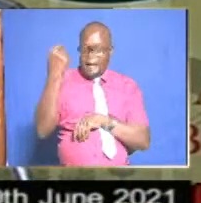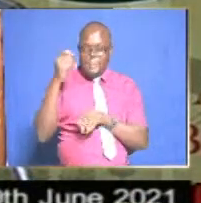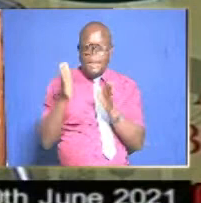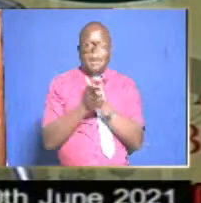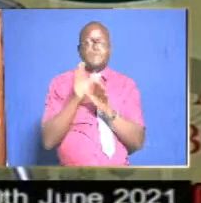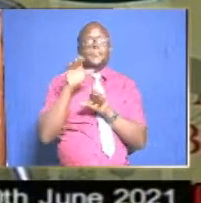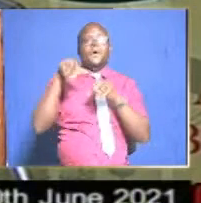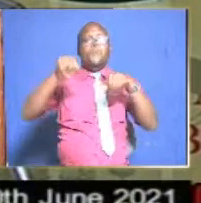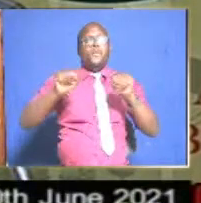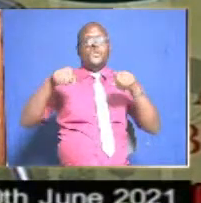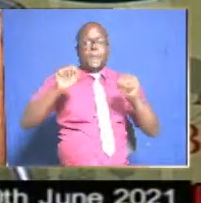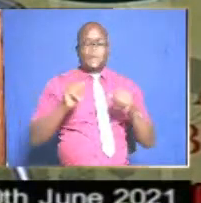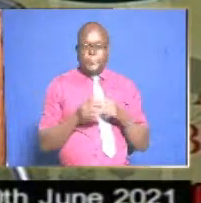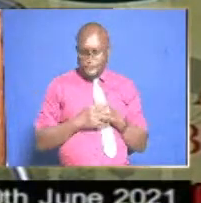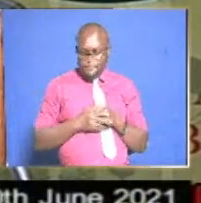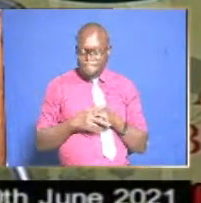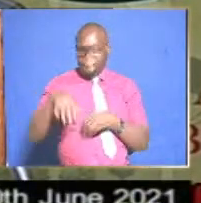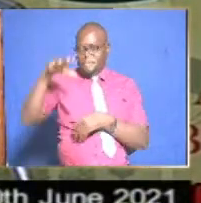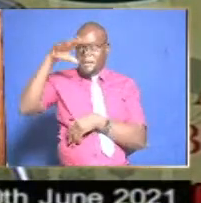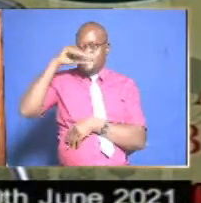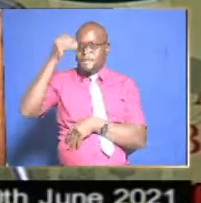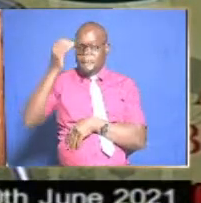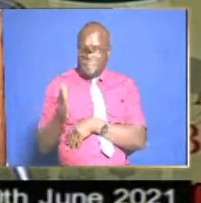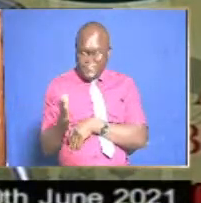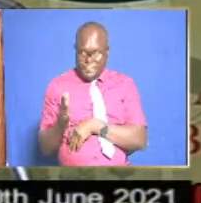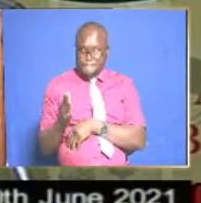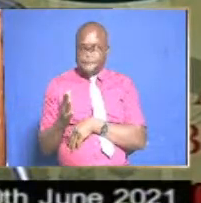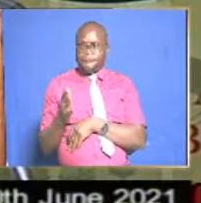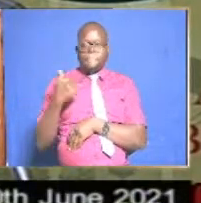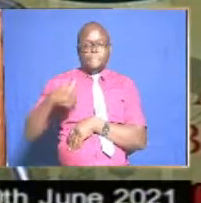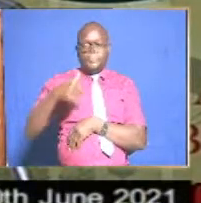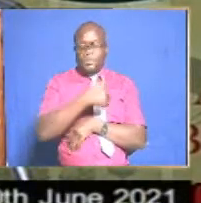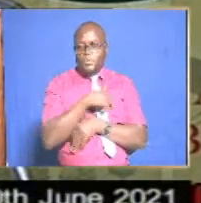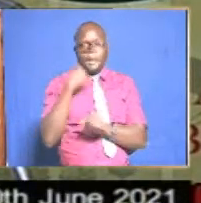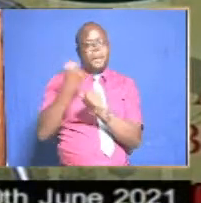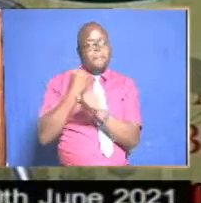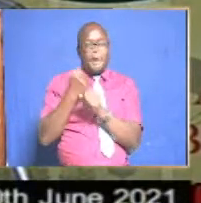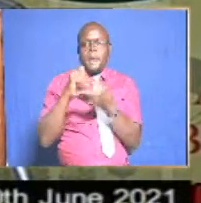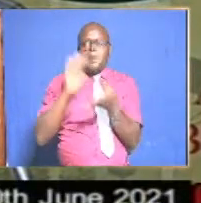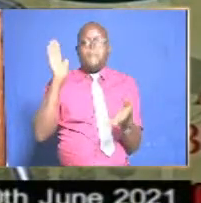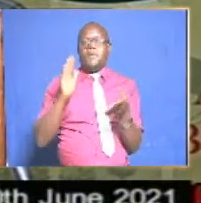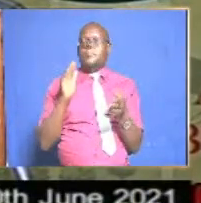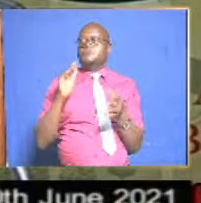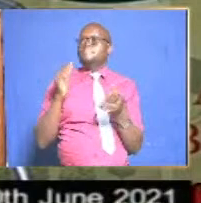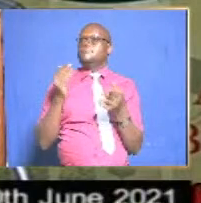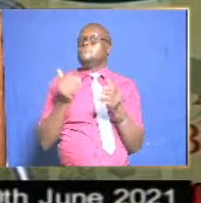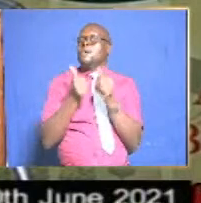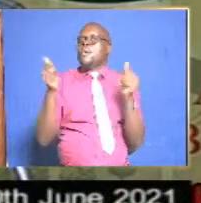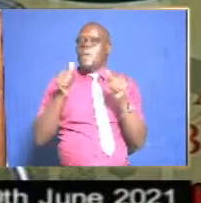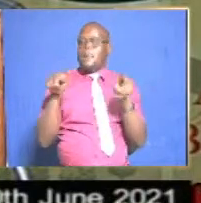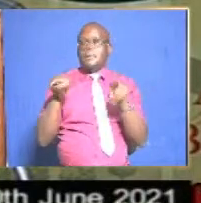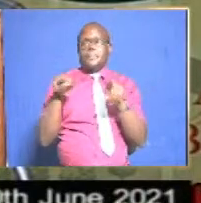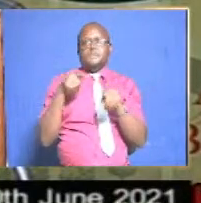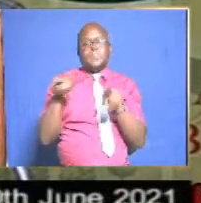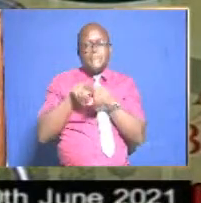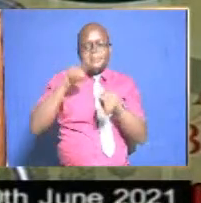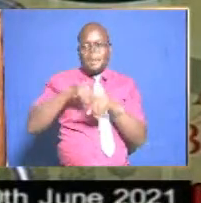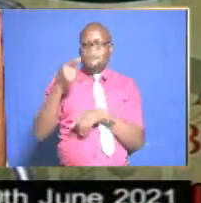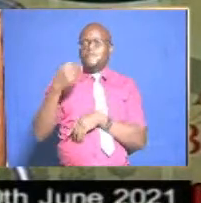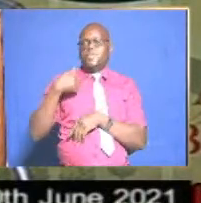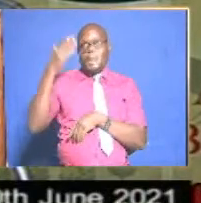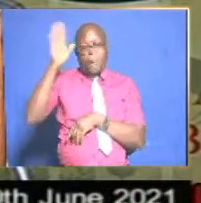motorcycles. Mr. Speaker, while we have made tremendous progress as a nation, we remain alive to the structural